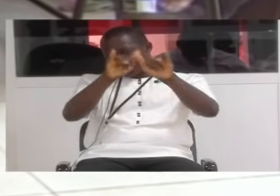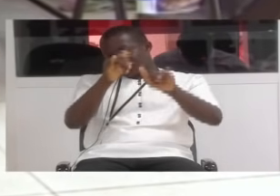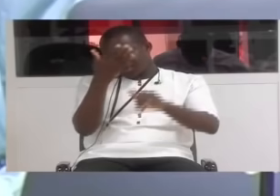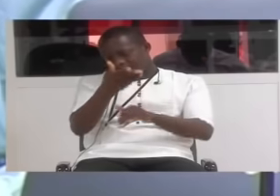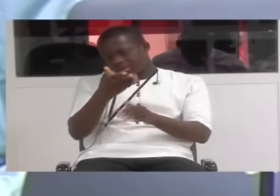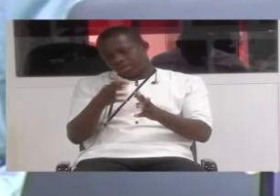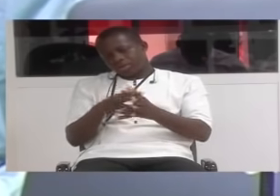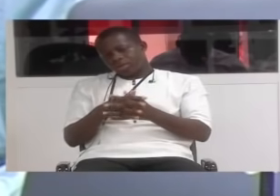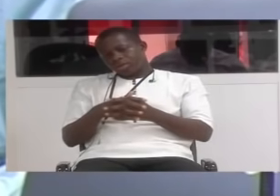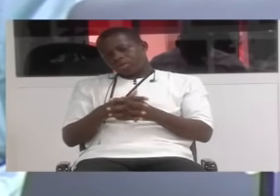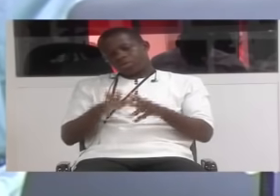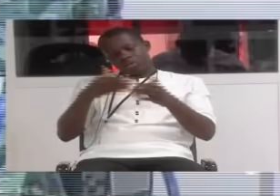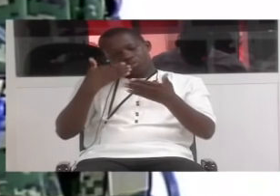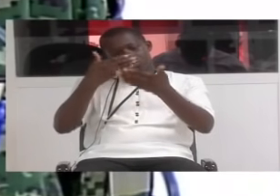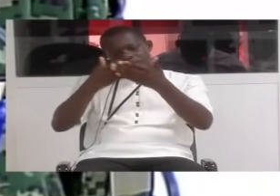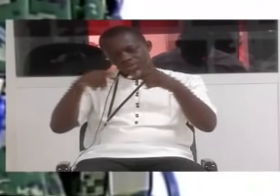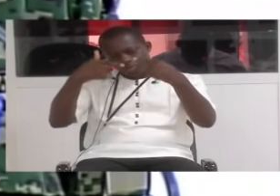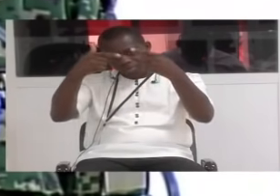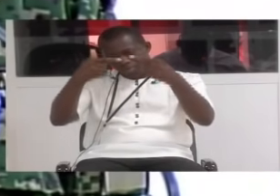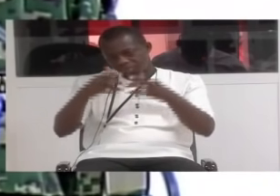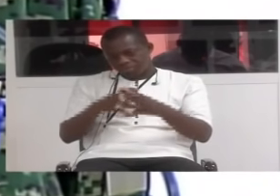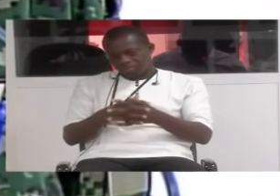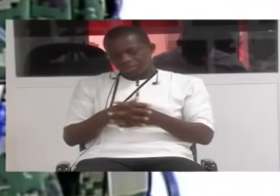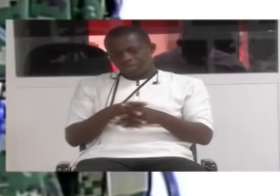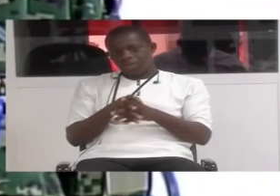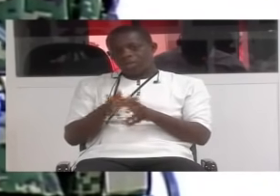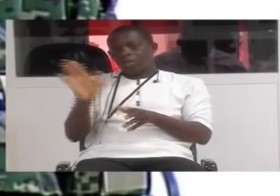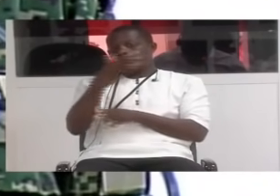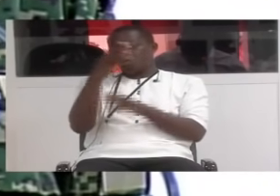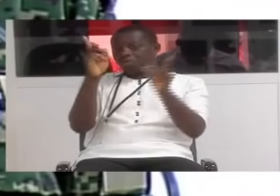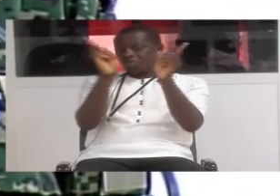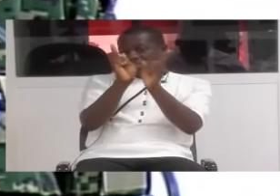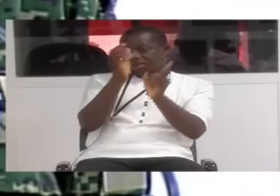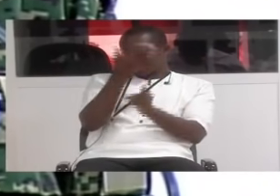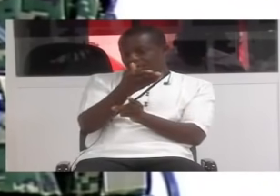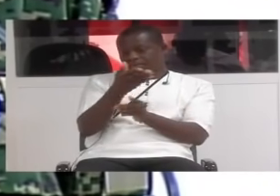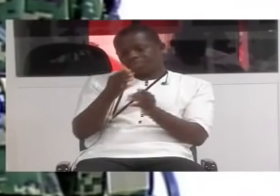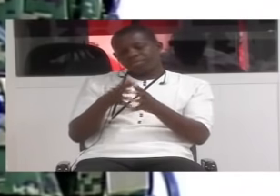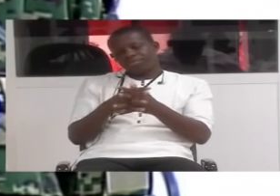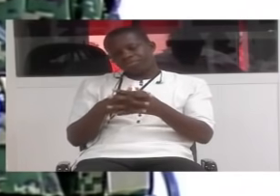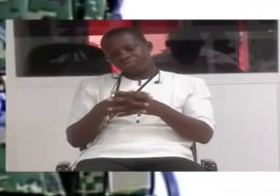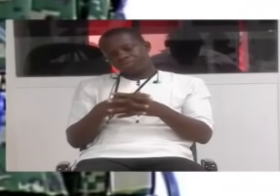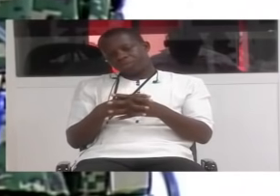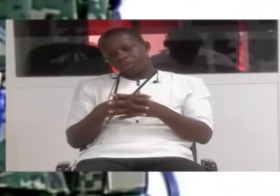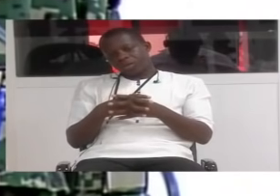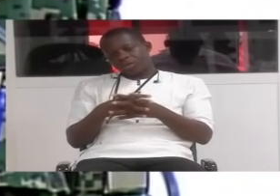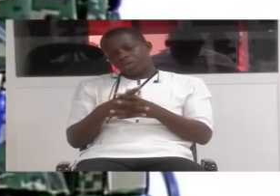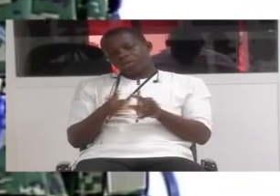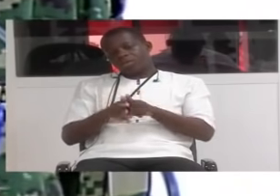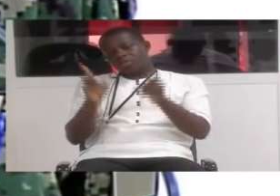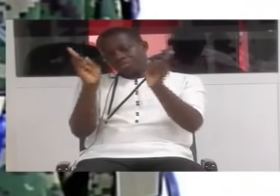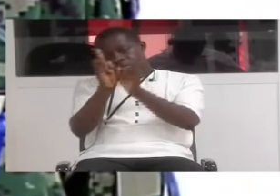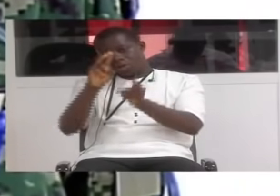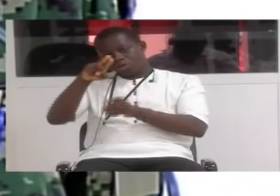to meet. Proceed, please. Where continue? Ntata Mbentaje. We went and we met there. Nga Nwabaji